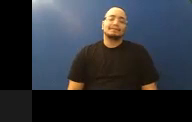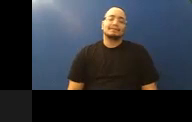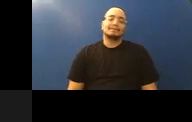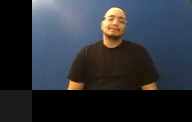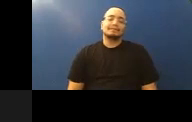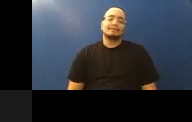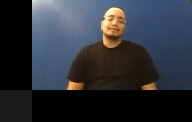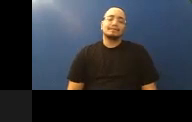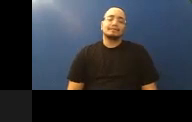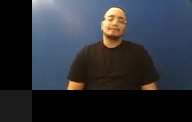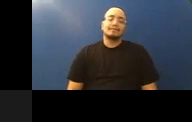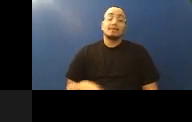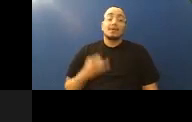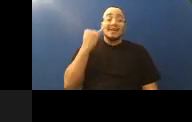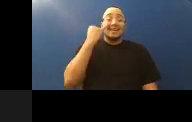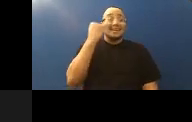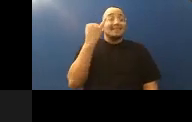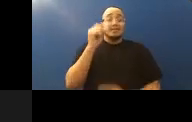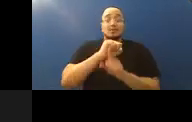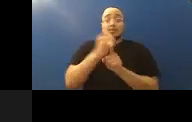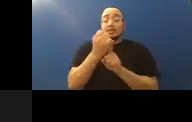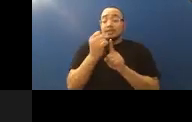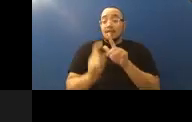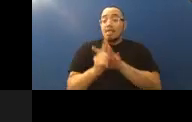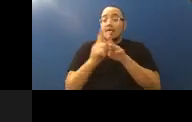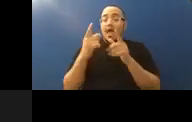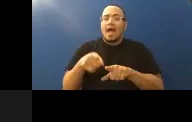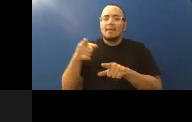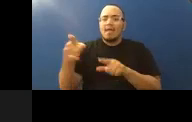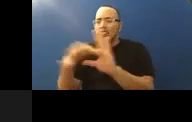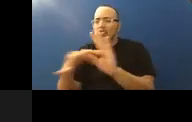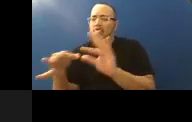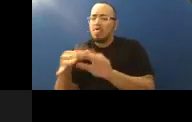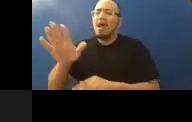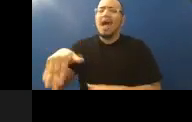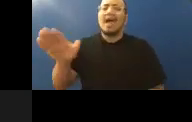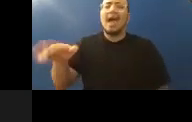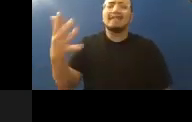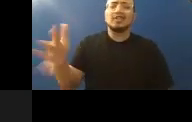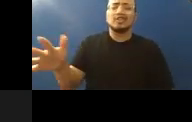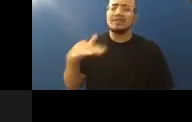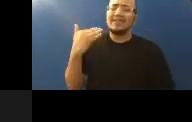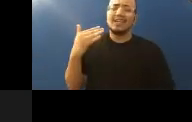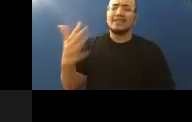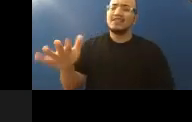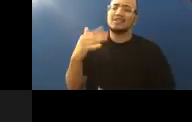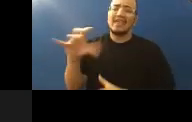is saying something that's wild, right? Like, you know, we could be like, hey, cut all that shit out, you